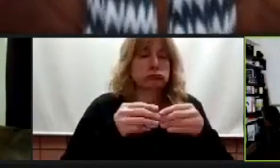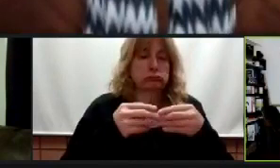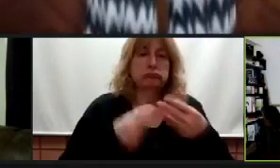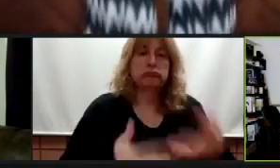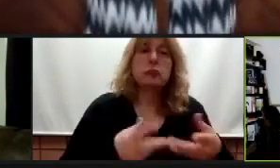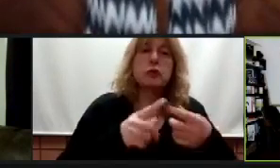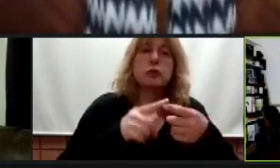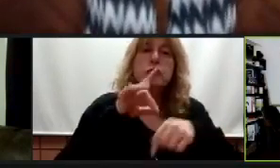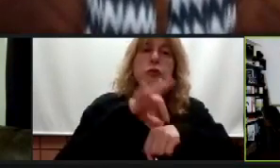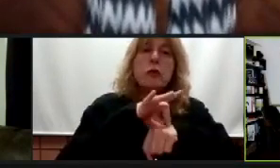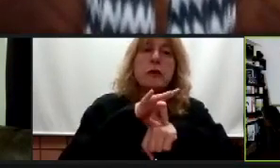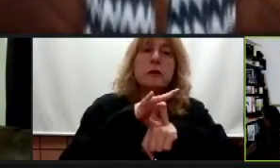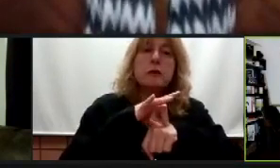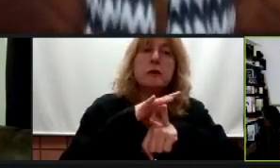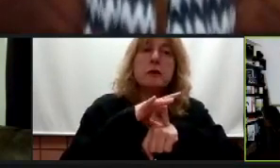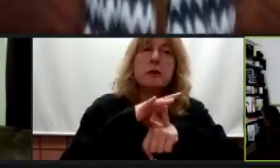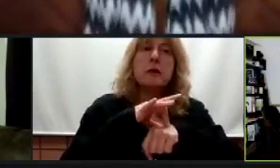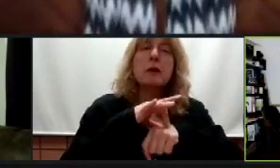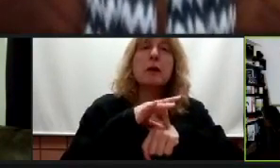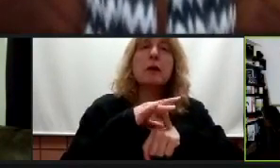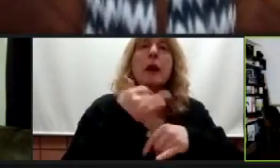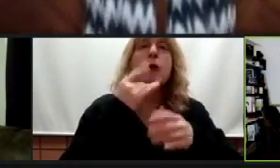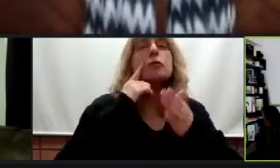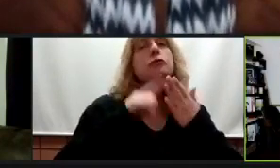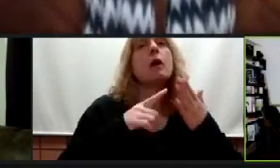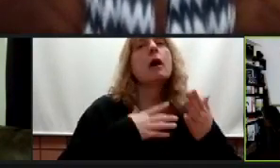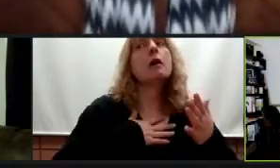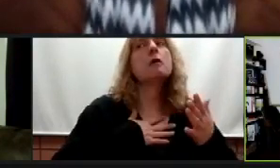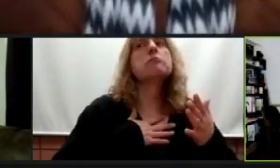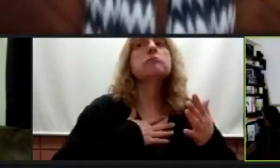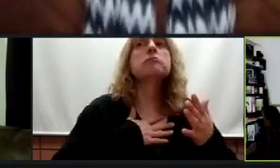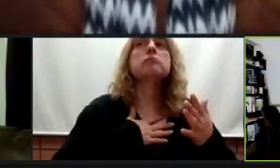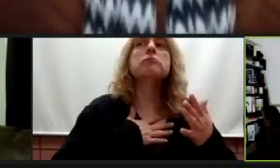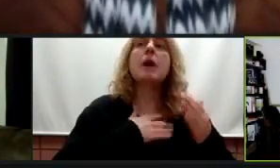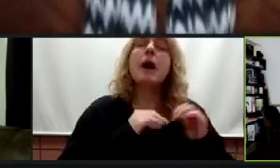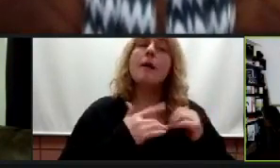again, checking in with yourself. How you doing?